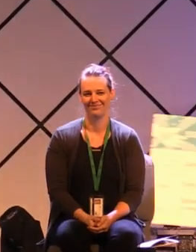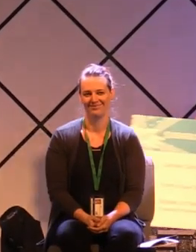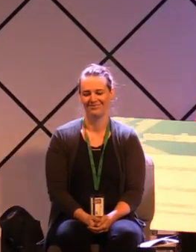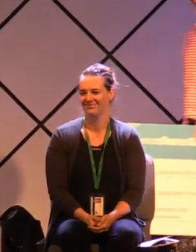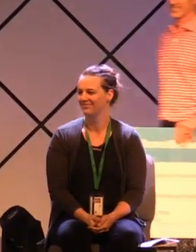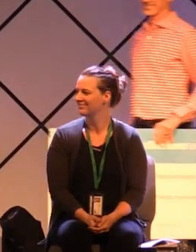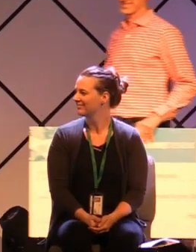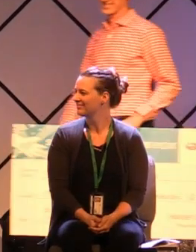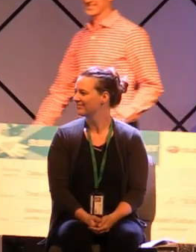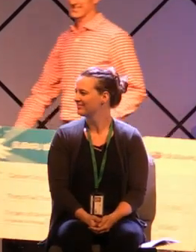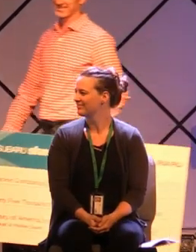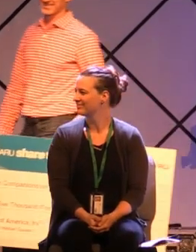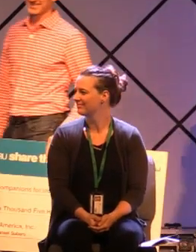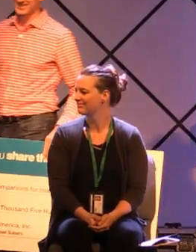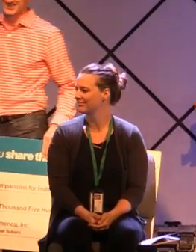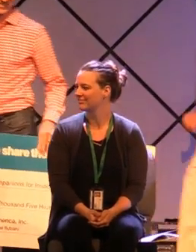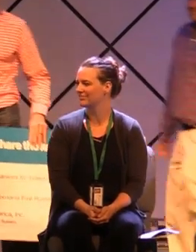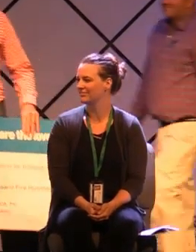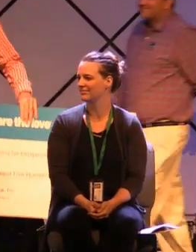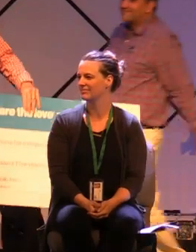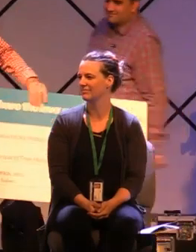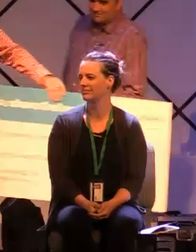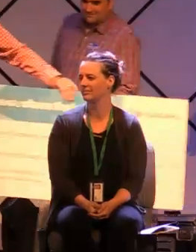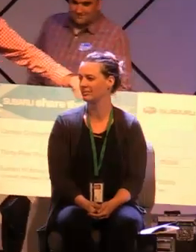There we are.